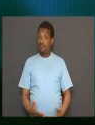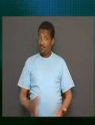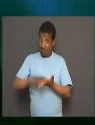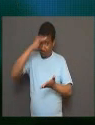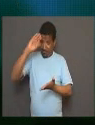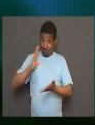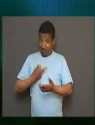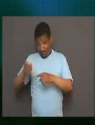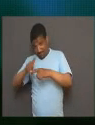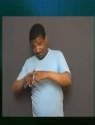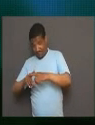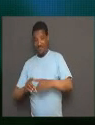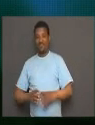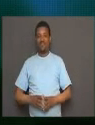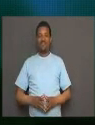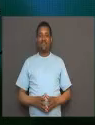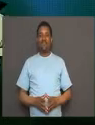Let's get back to our lesson.